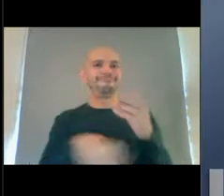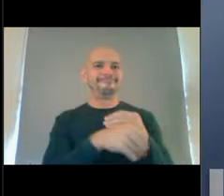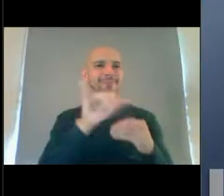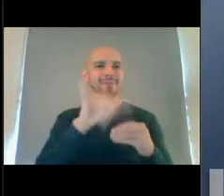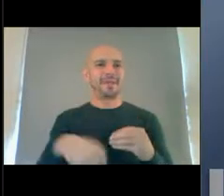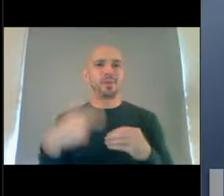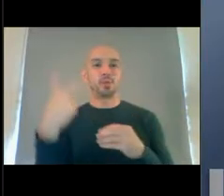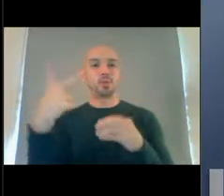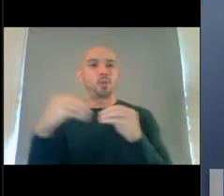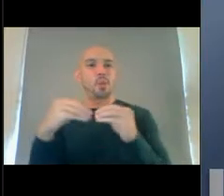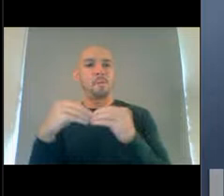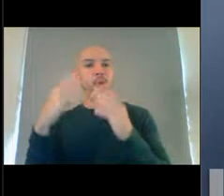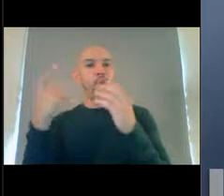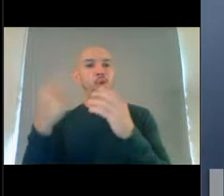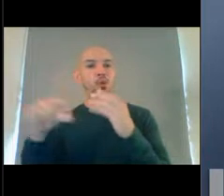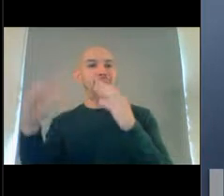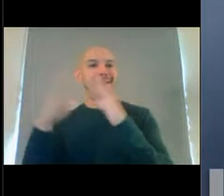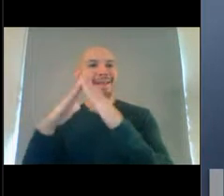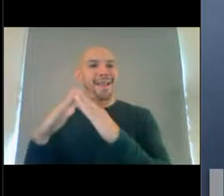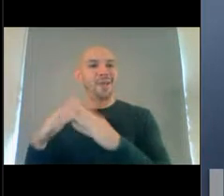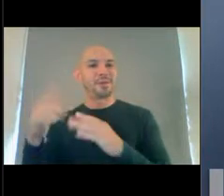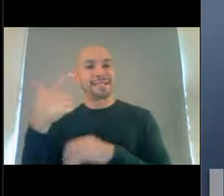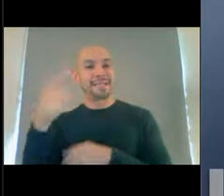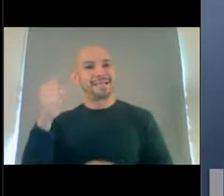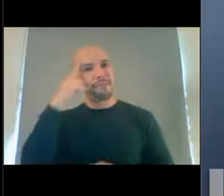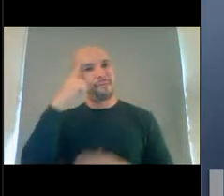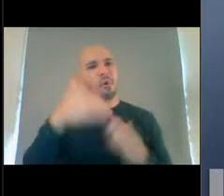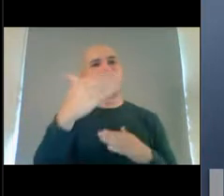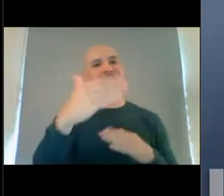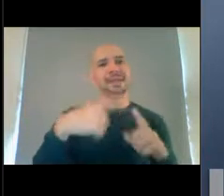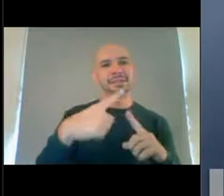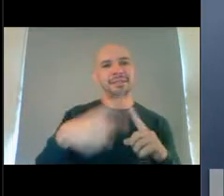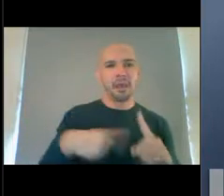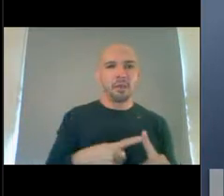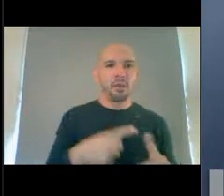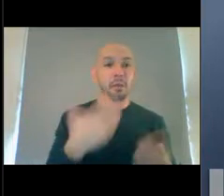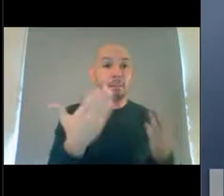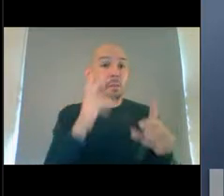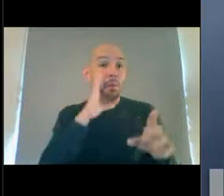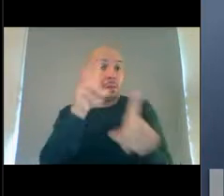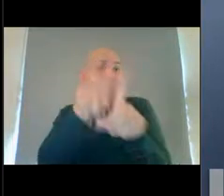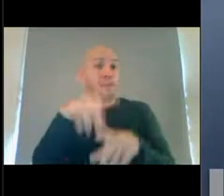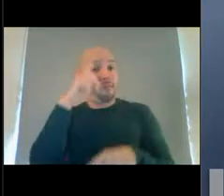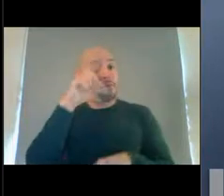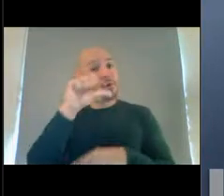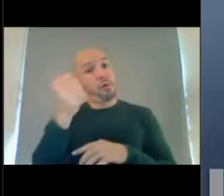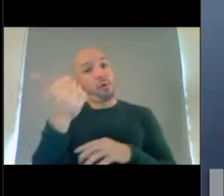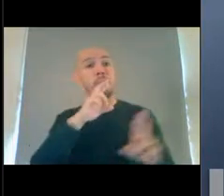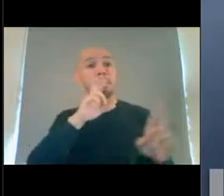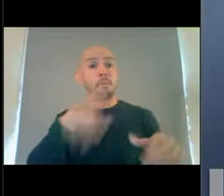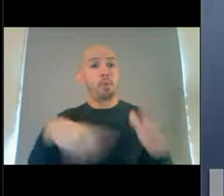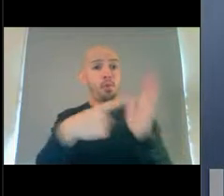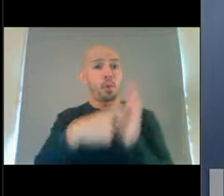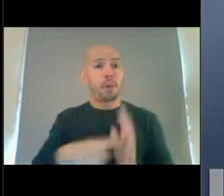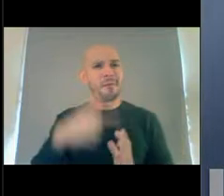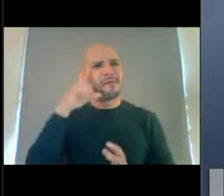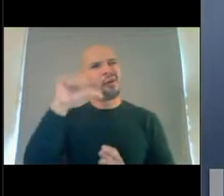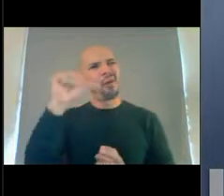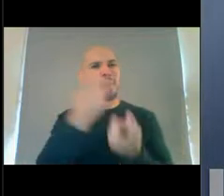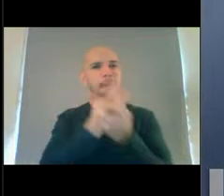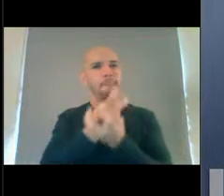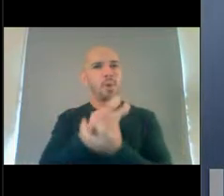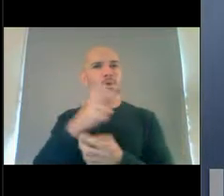pollutants so that the next cycle and this might apply to other you know reporting requirements that we have for other pollutants and stuff